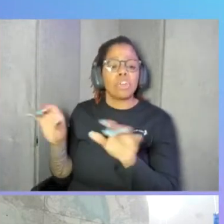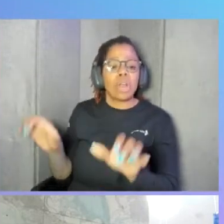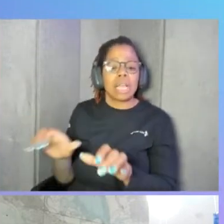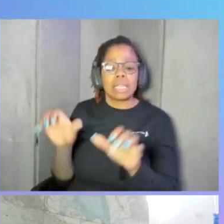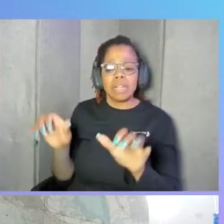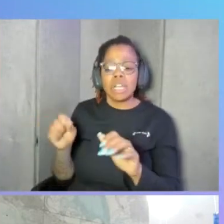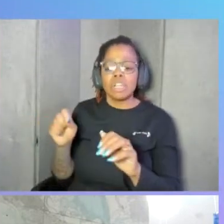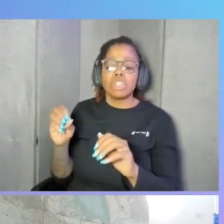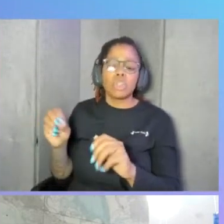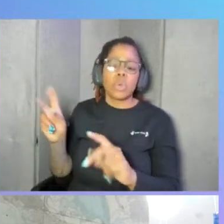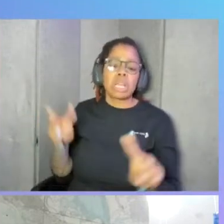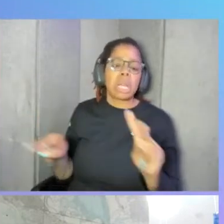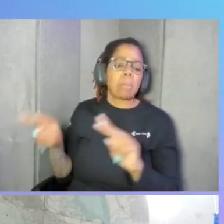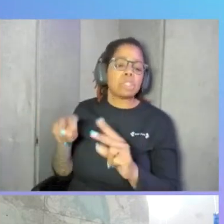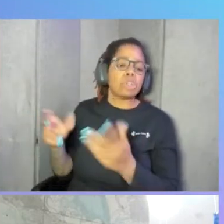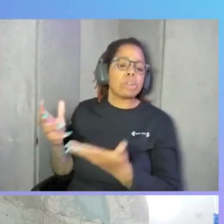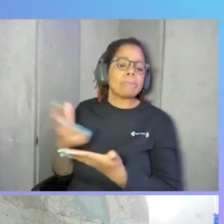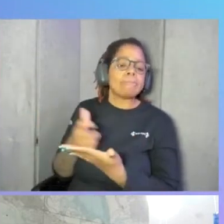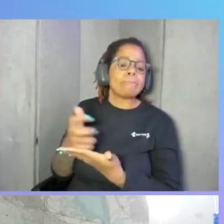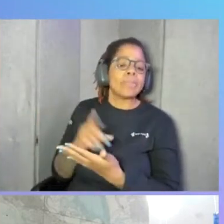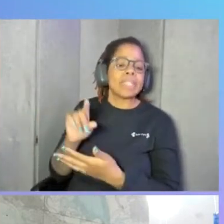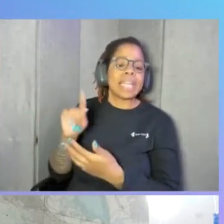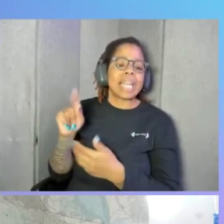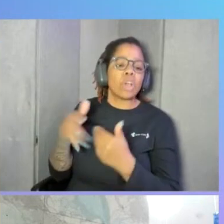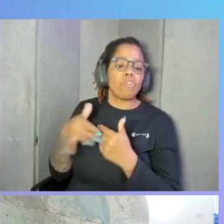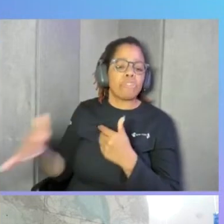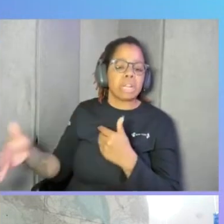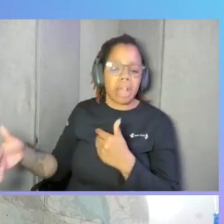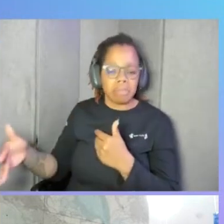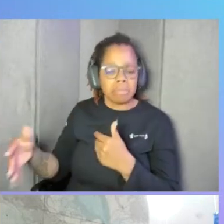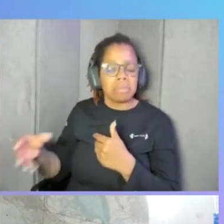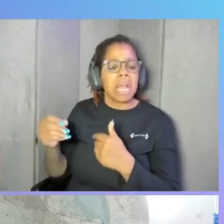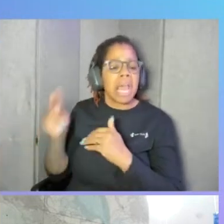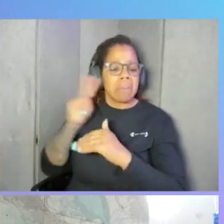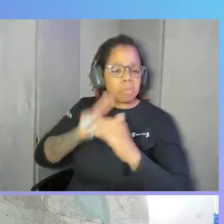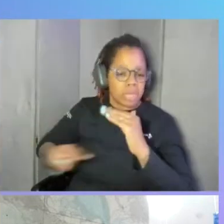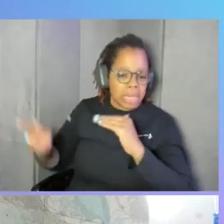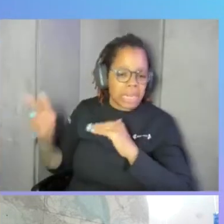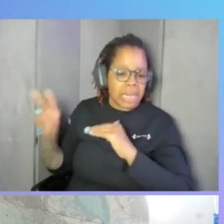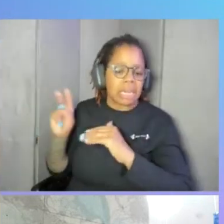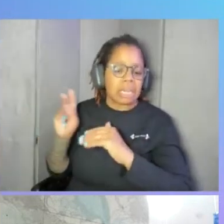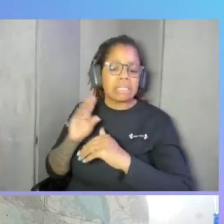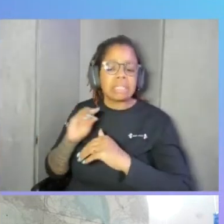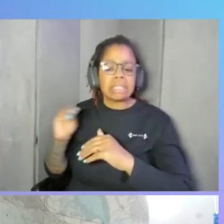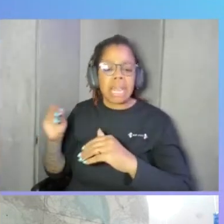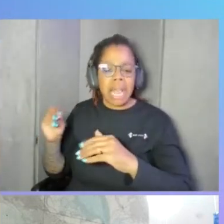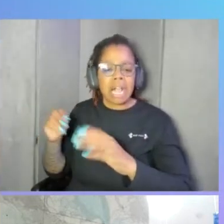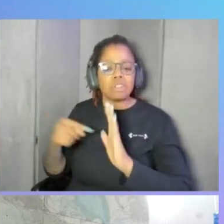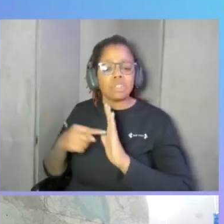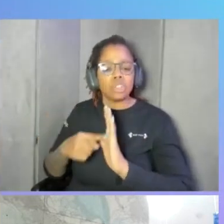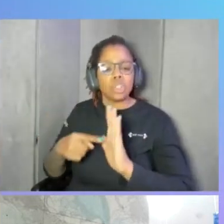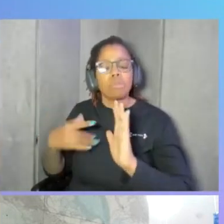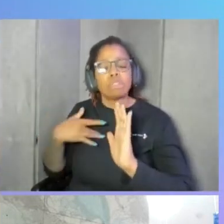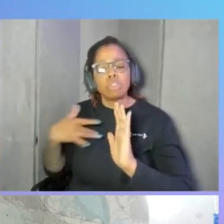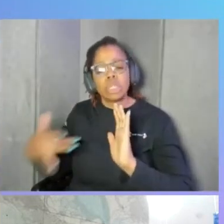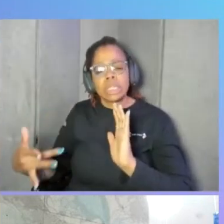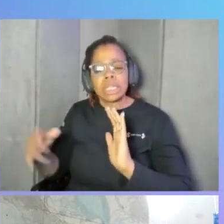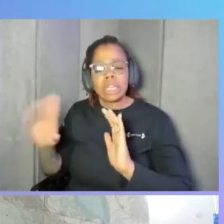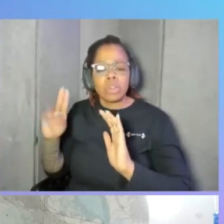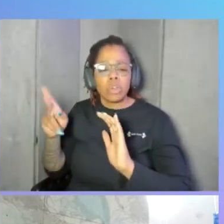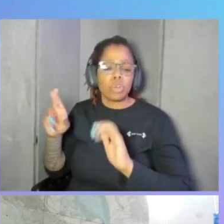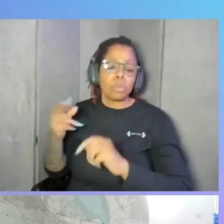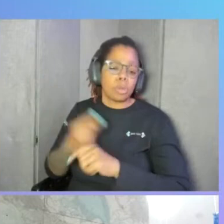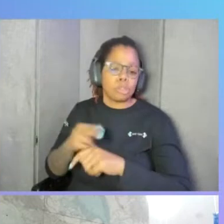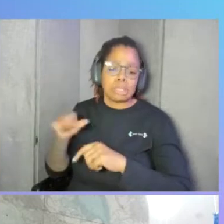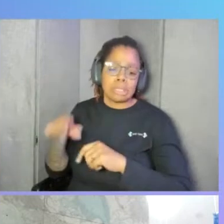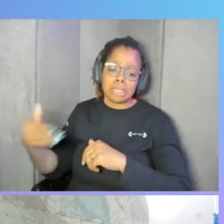can observe data over time and make predictions and make trends. So Uber uses this a